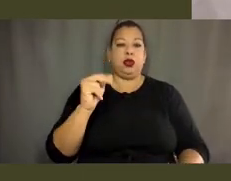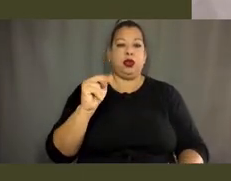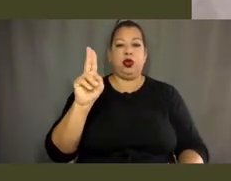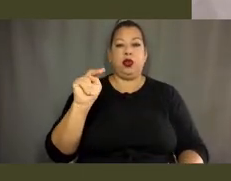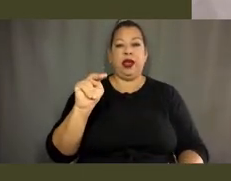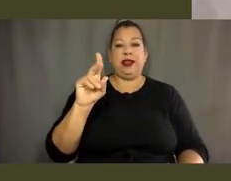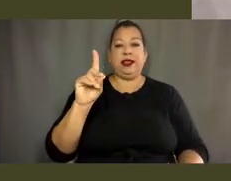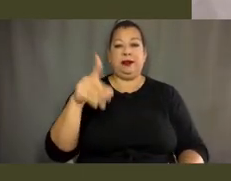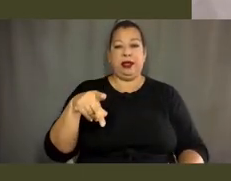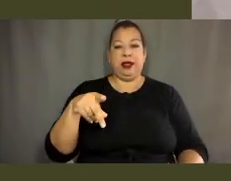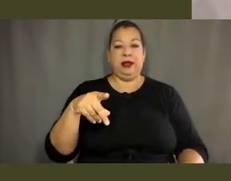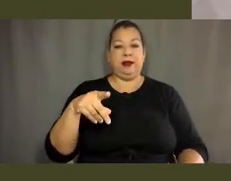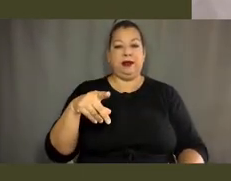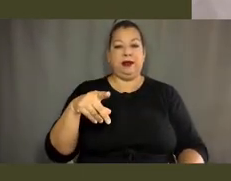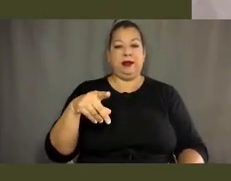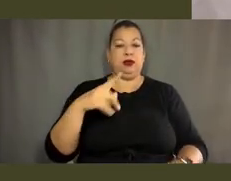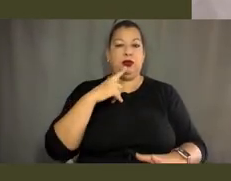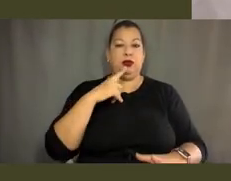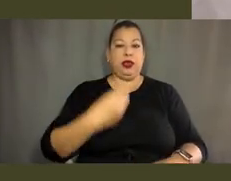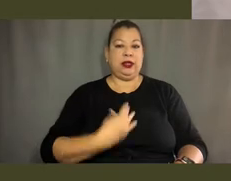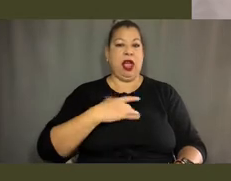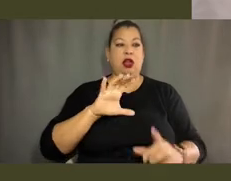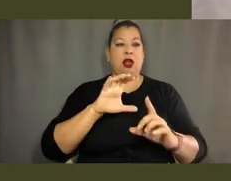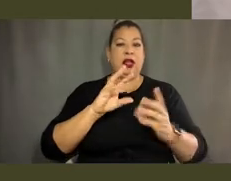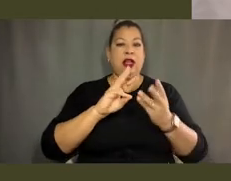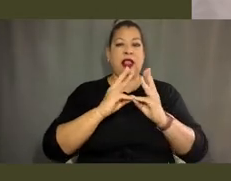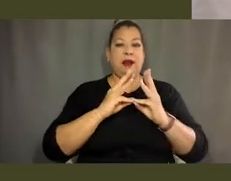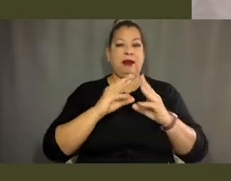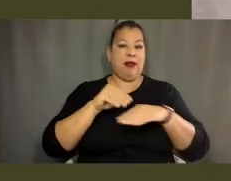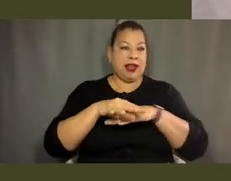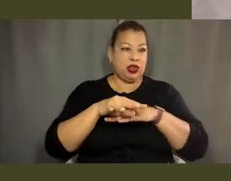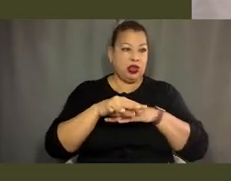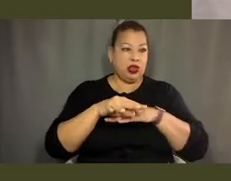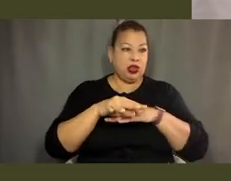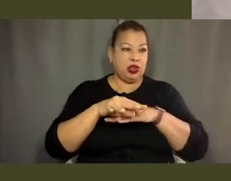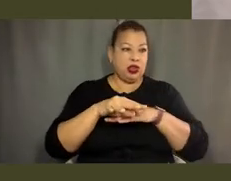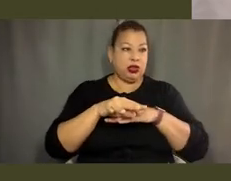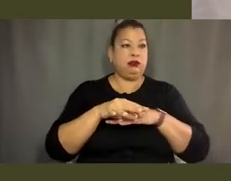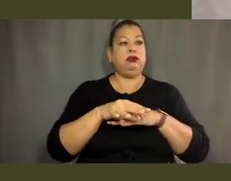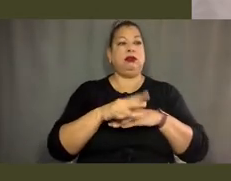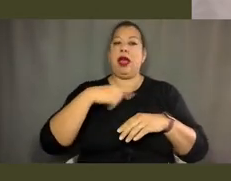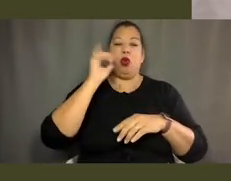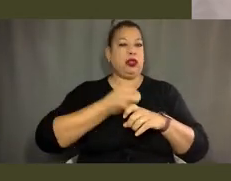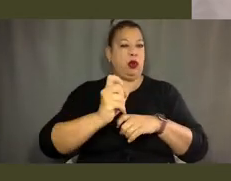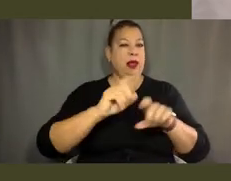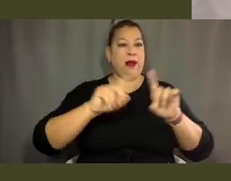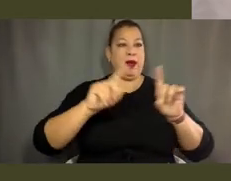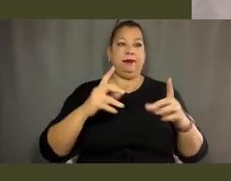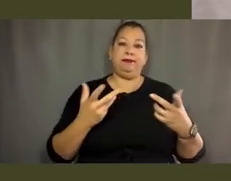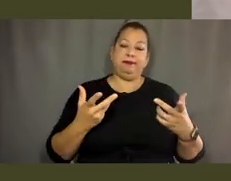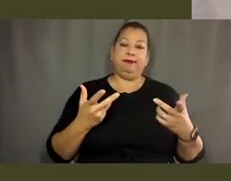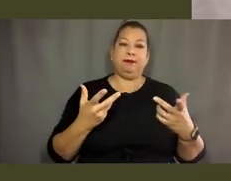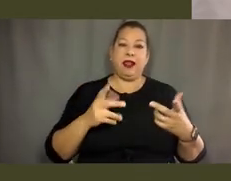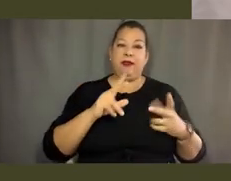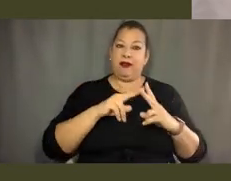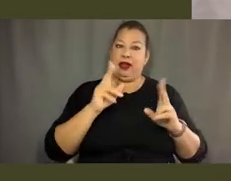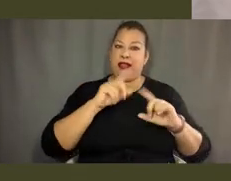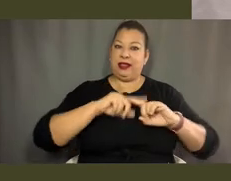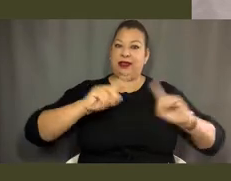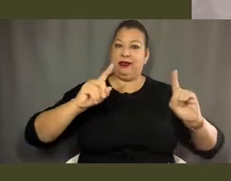inspire climate action at every level. I'm not going to spoil it, but it involves a very unusual, highly passionate